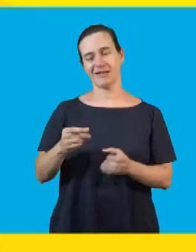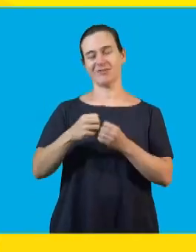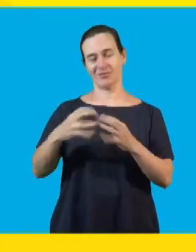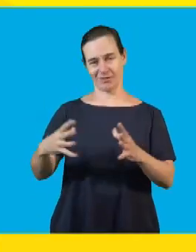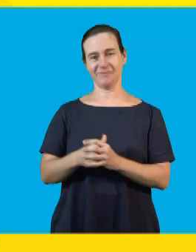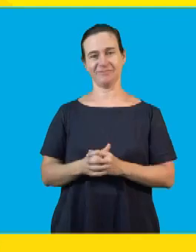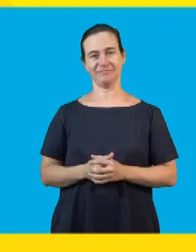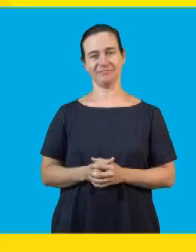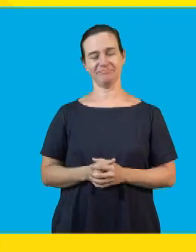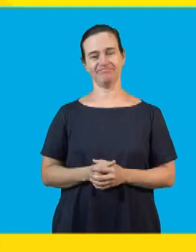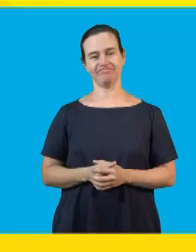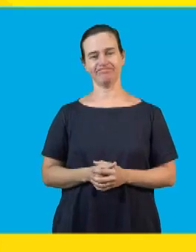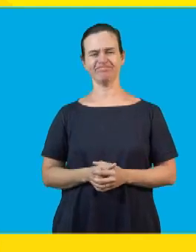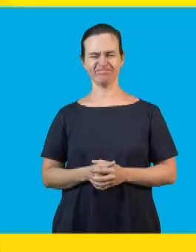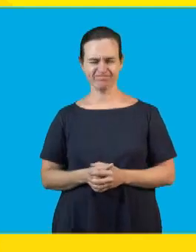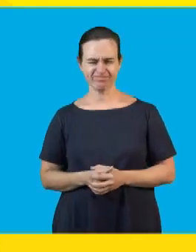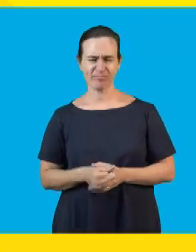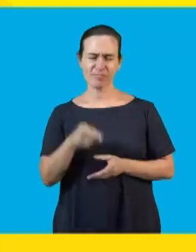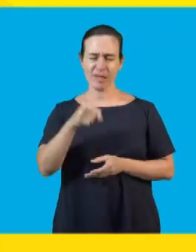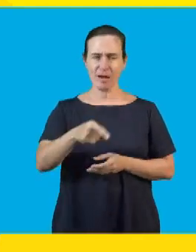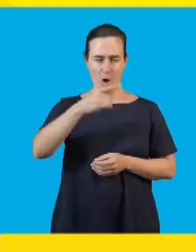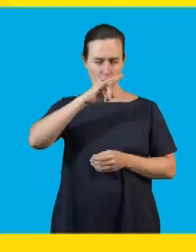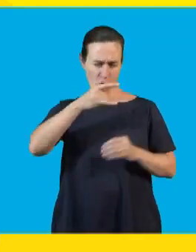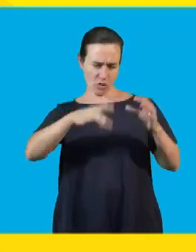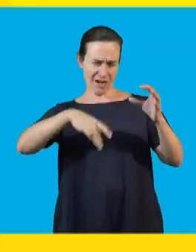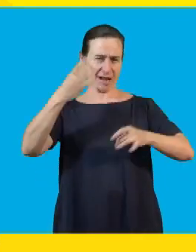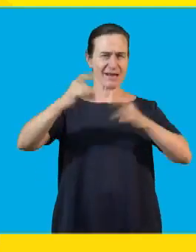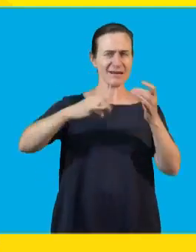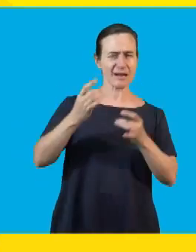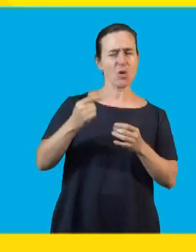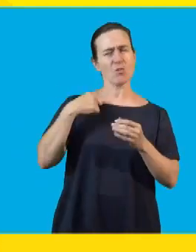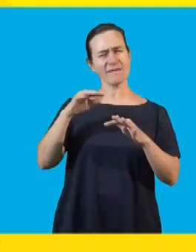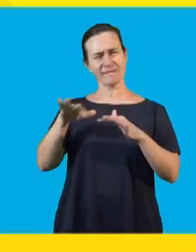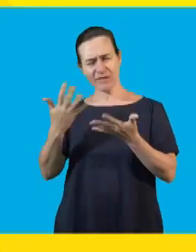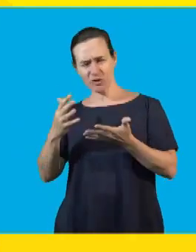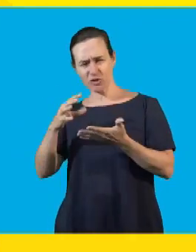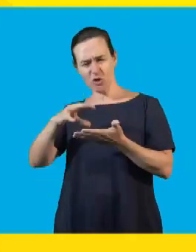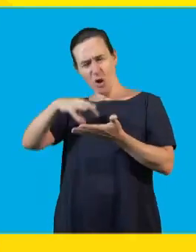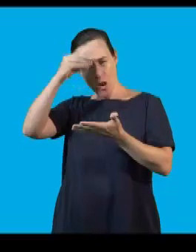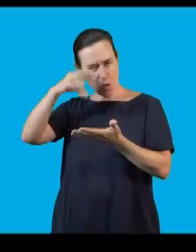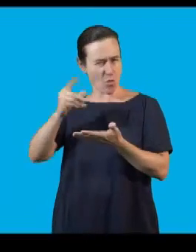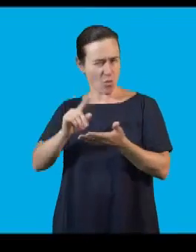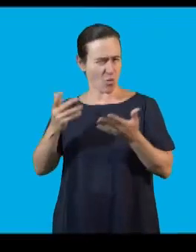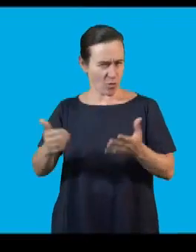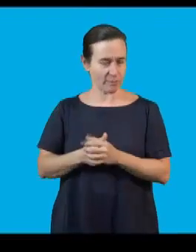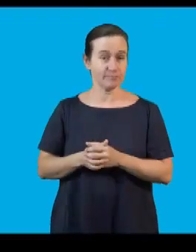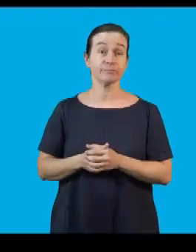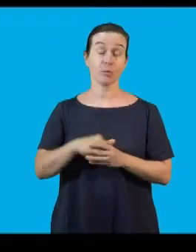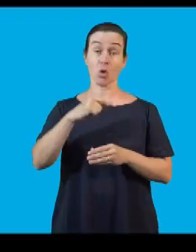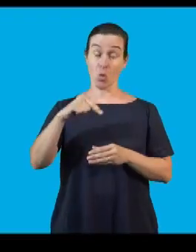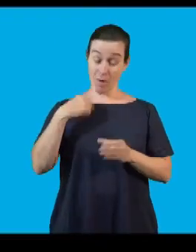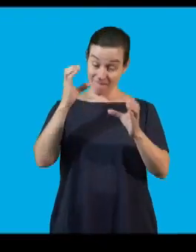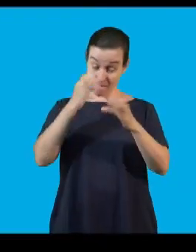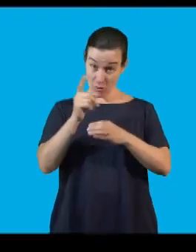let's dig right in. Let's see where cartoon analysis fits in to our curriculum scope. So remember, we